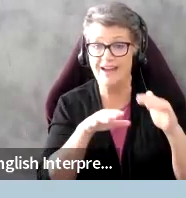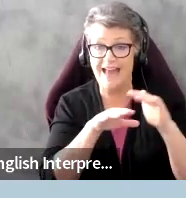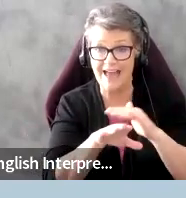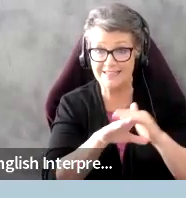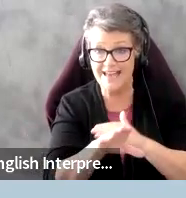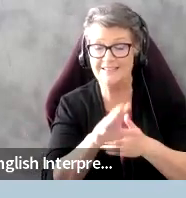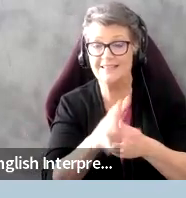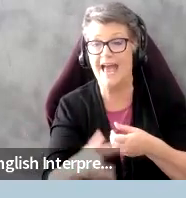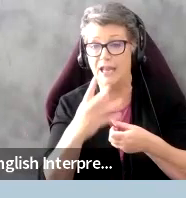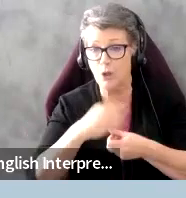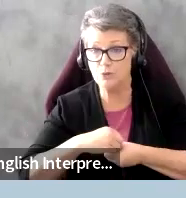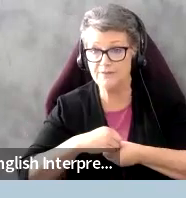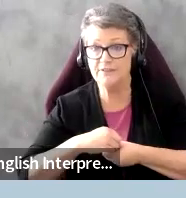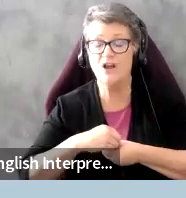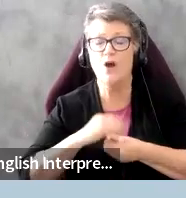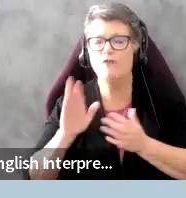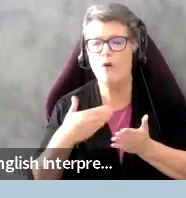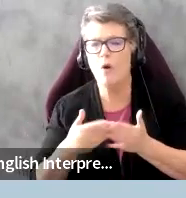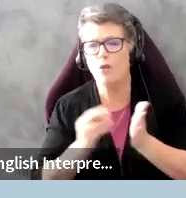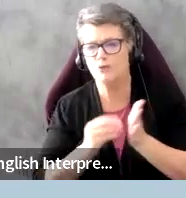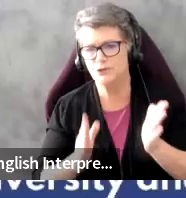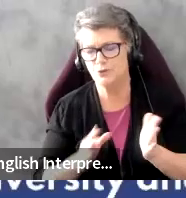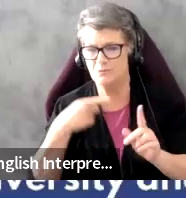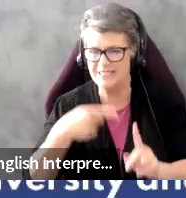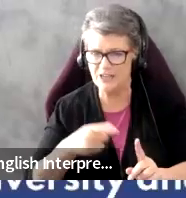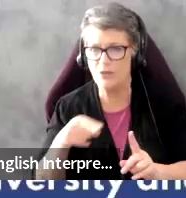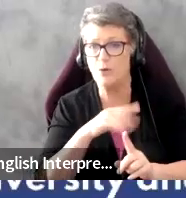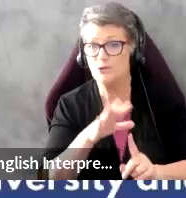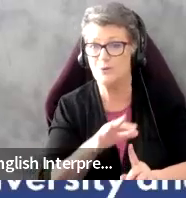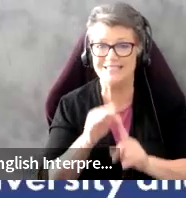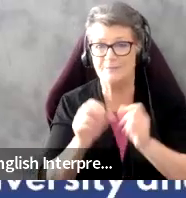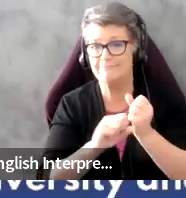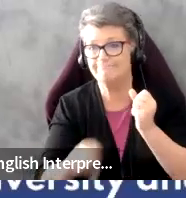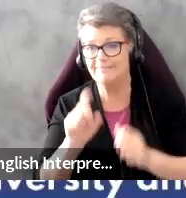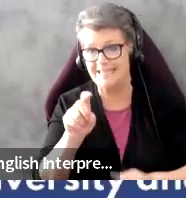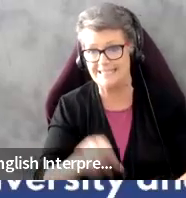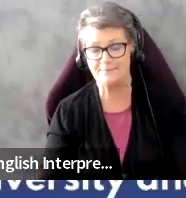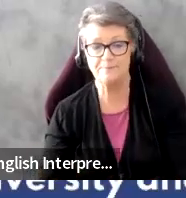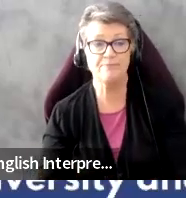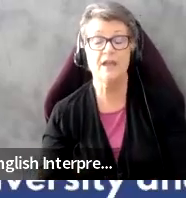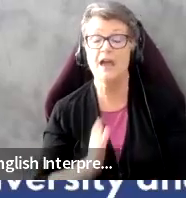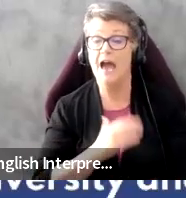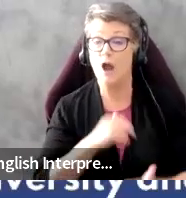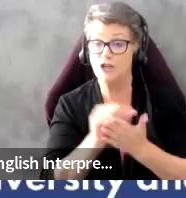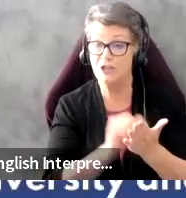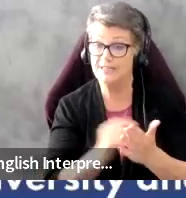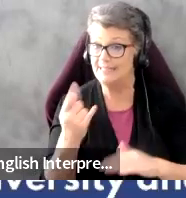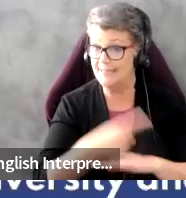and inclusivity for all of our students, particularly our students with extensive needs. Our agenda